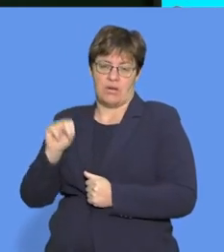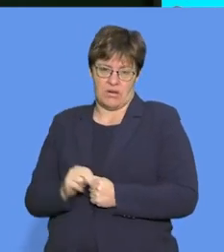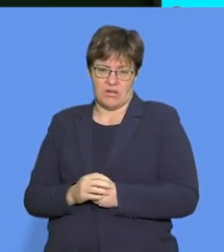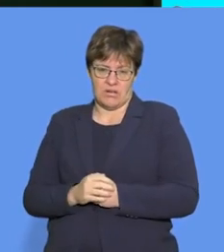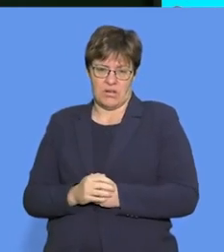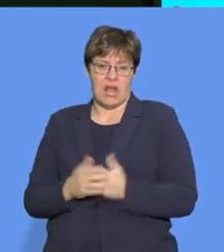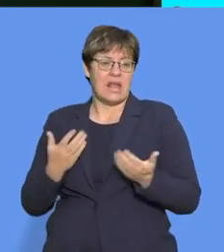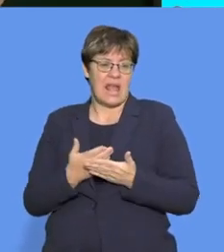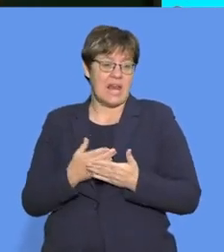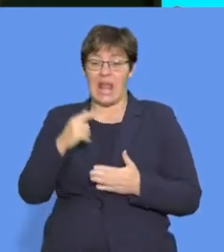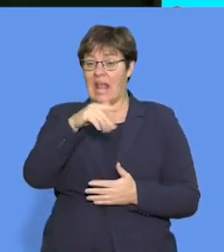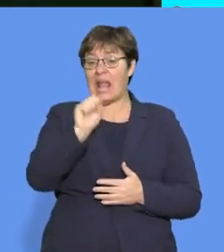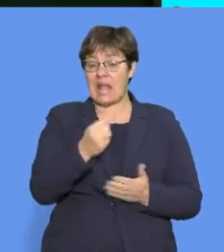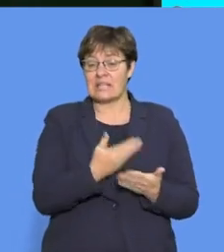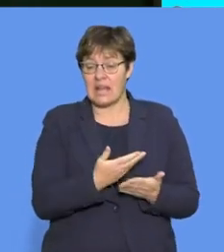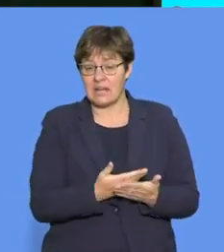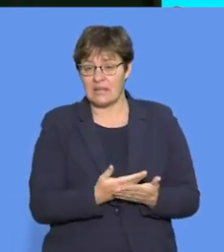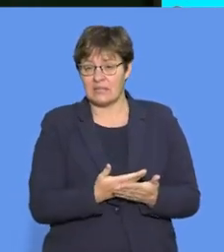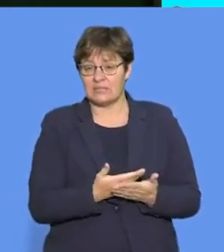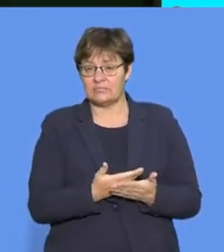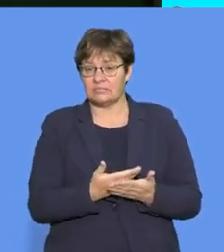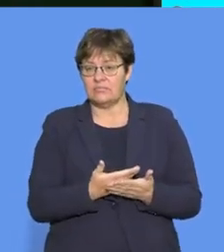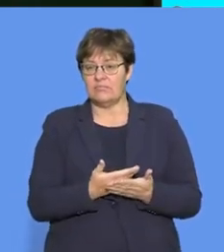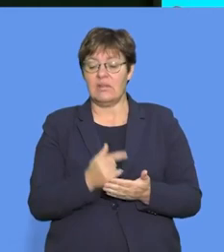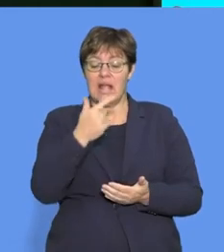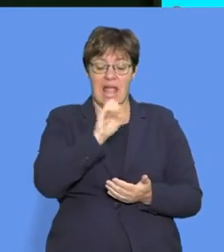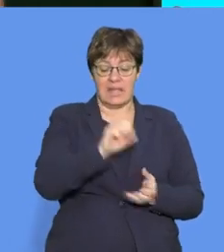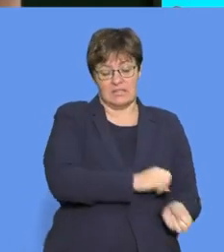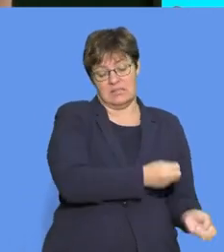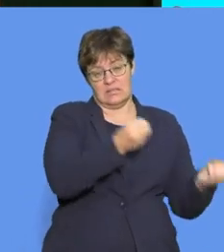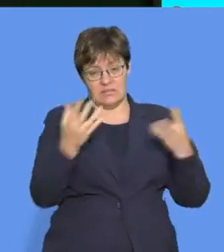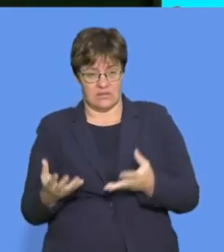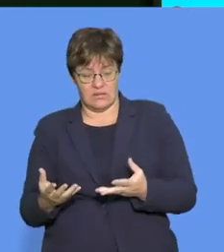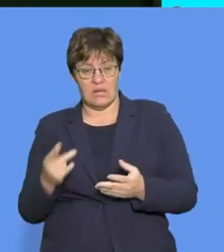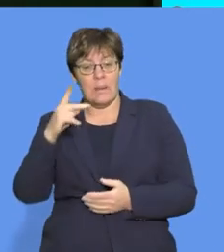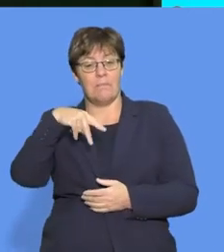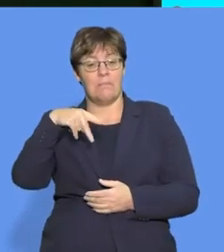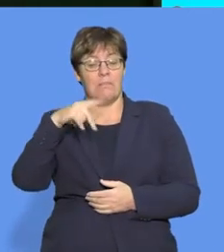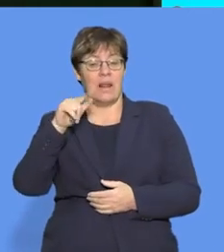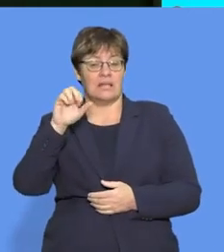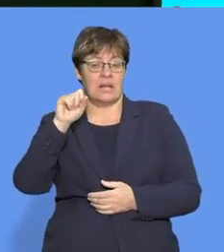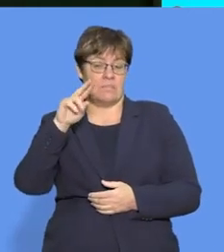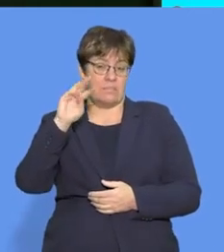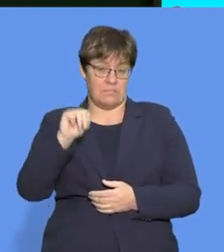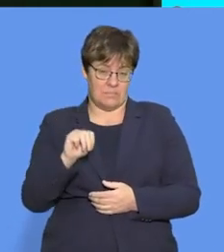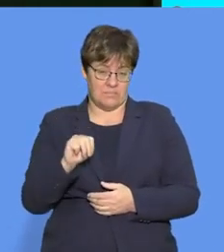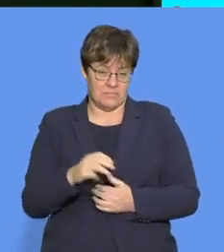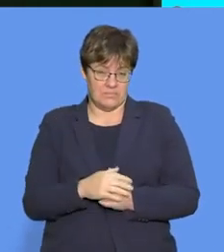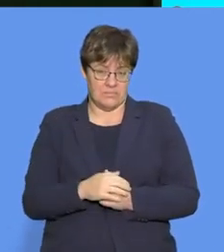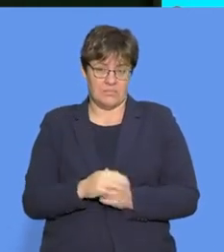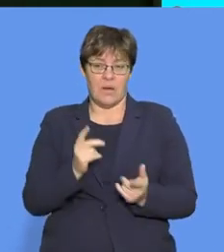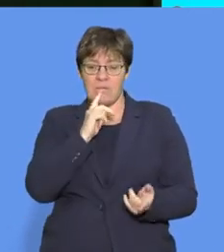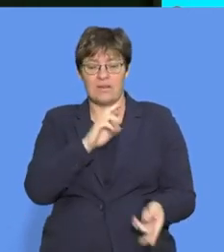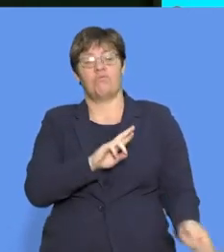that electrode could even be a gas electrode where there's gas passed over a platinum inert